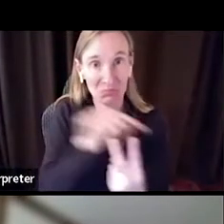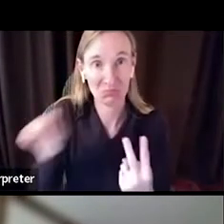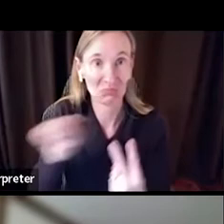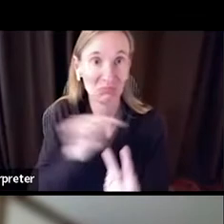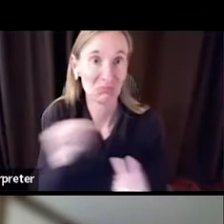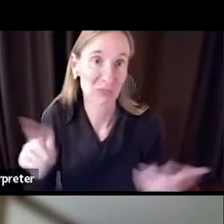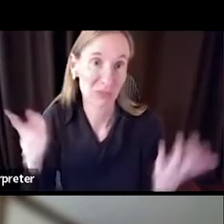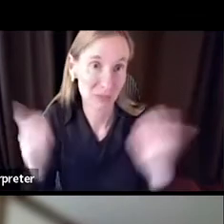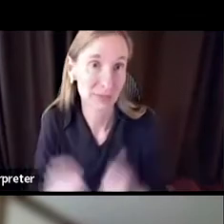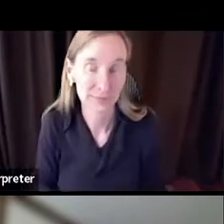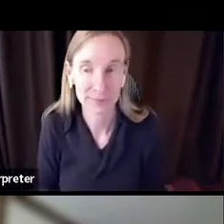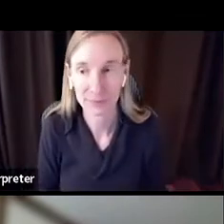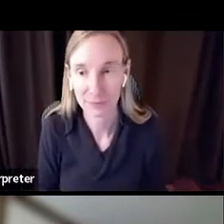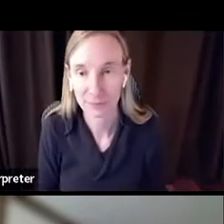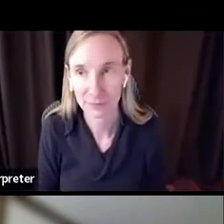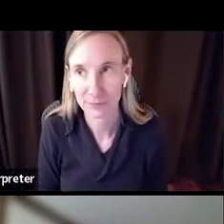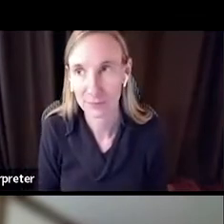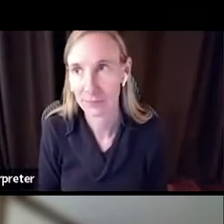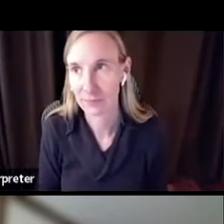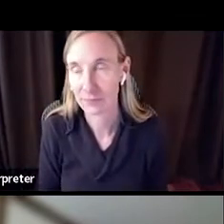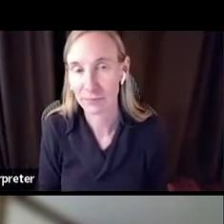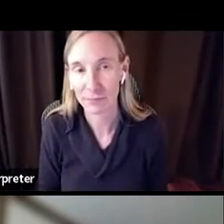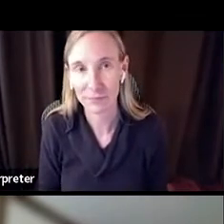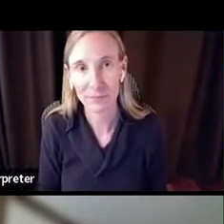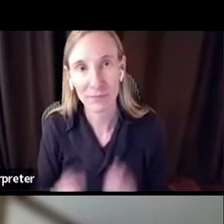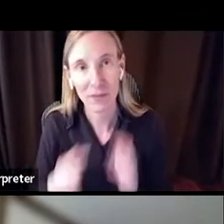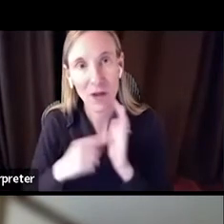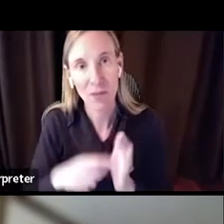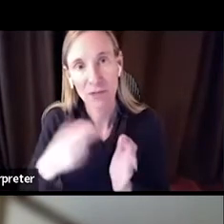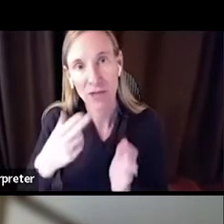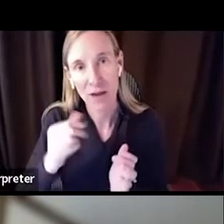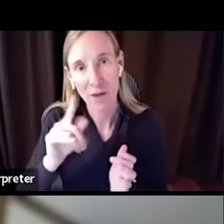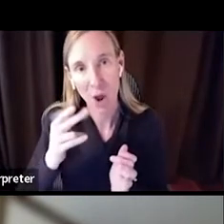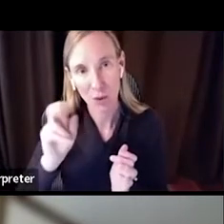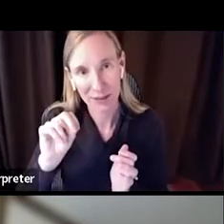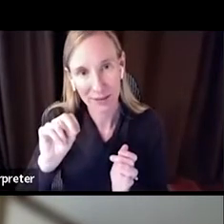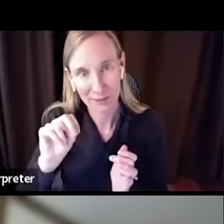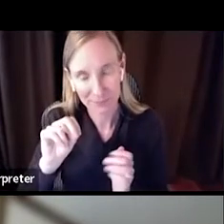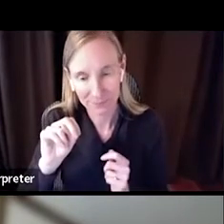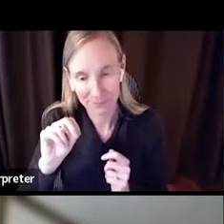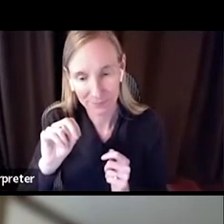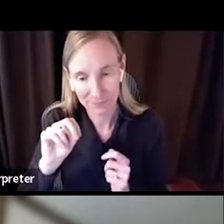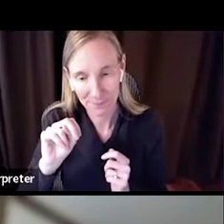Right. Okay. I think Representative Houghton has a question. Yes, I'm going to